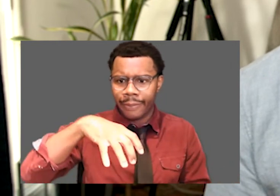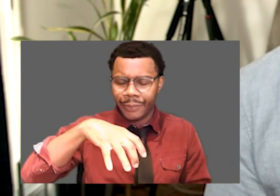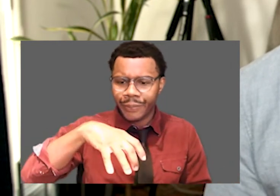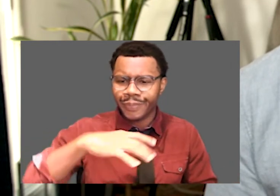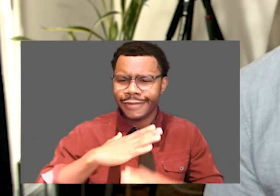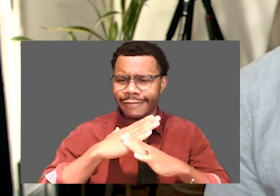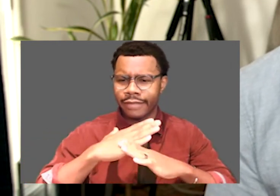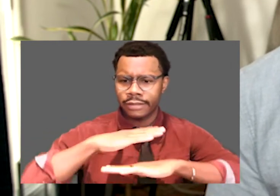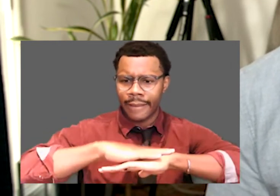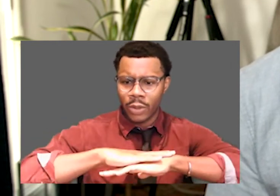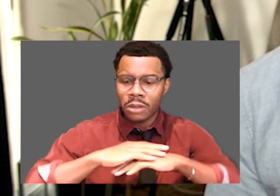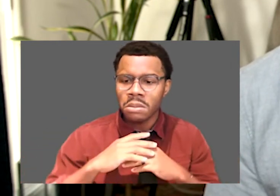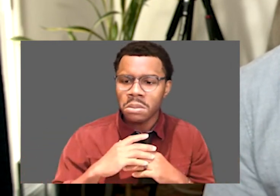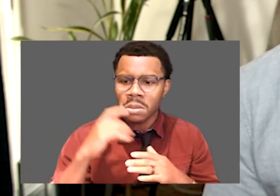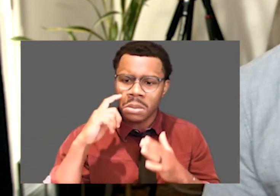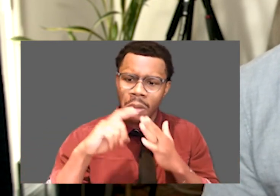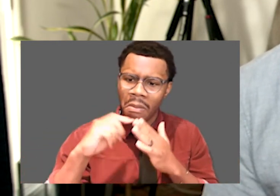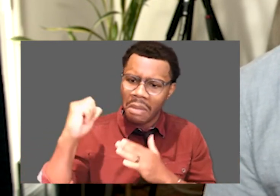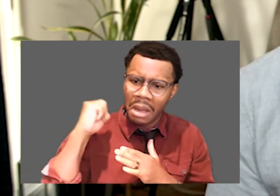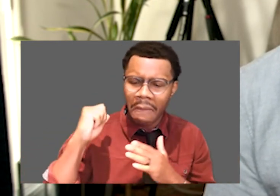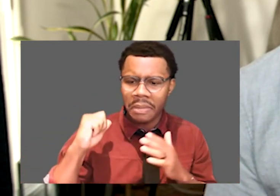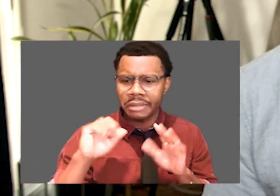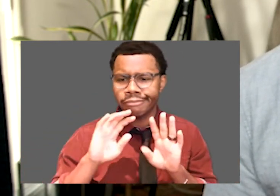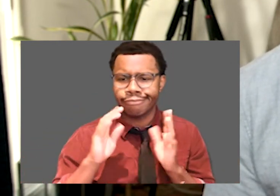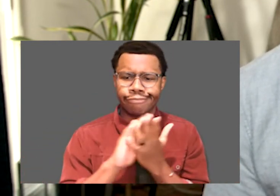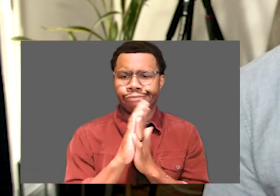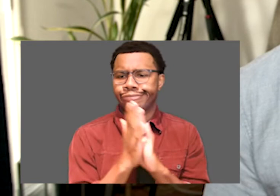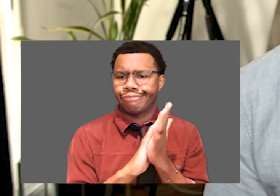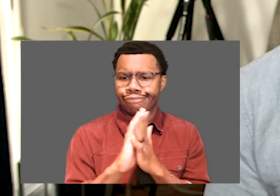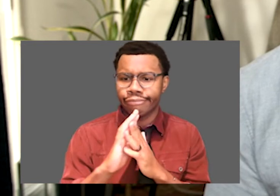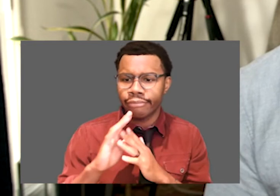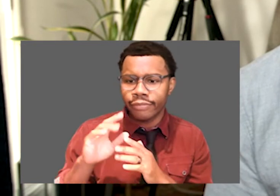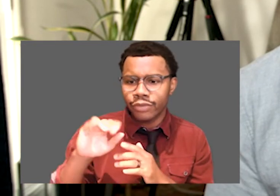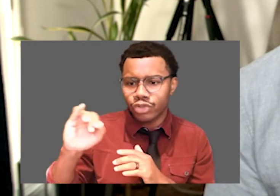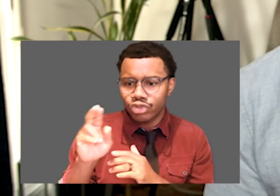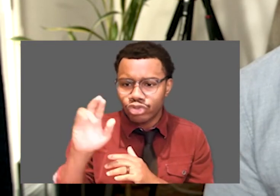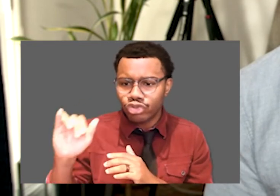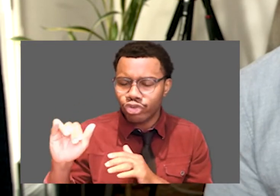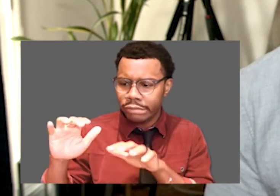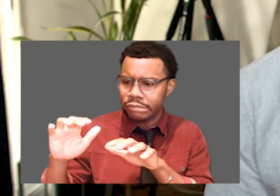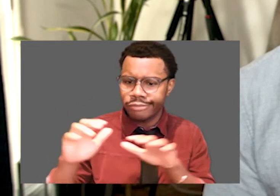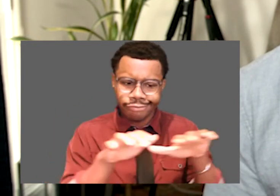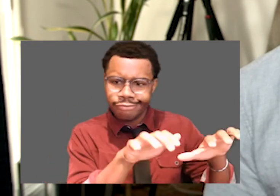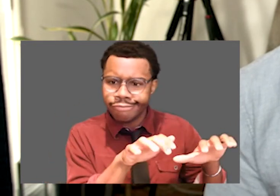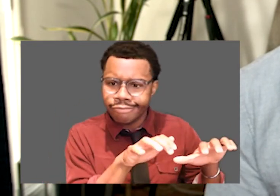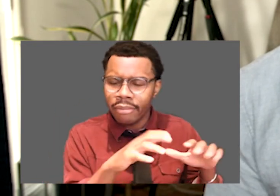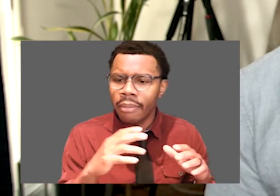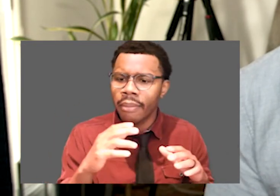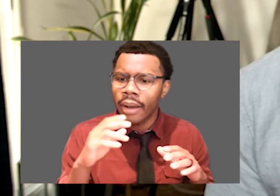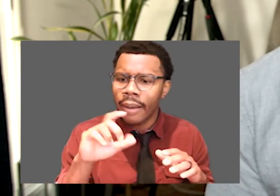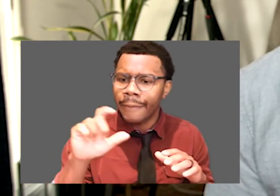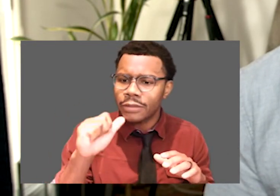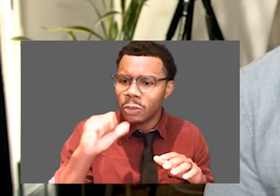and reporters are seated behind you. A jury of your peers, two Muslim women dressed in their hijabs, several